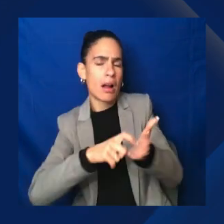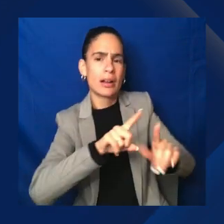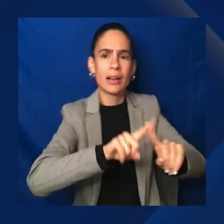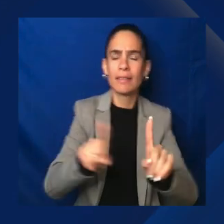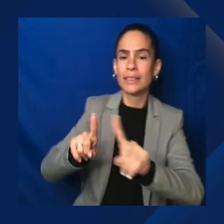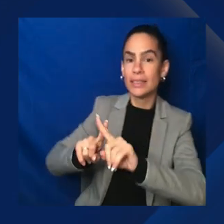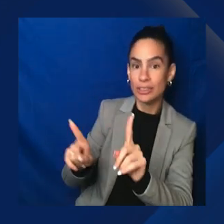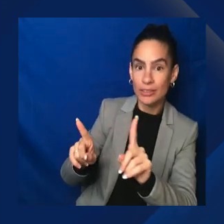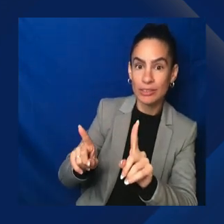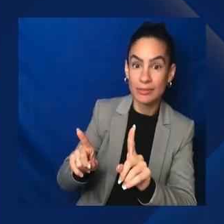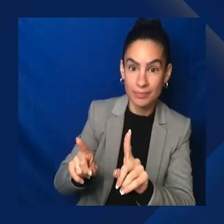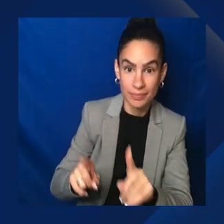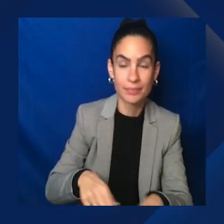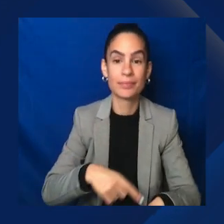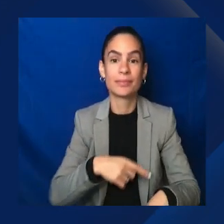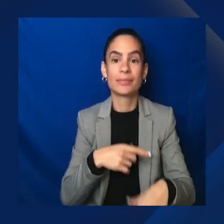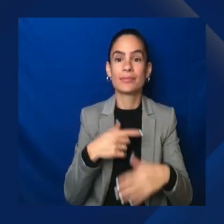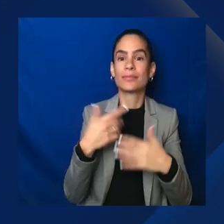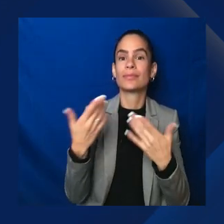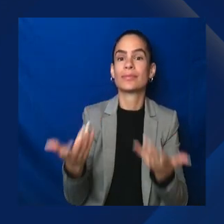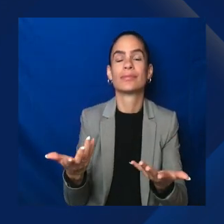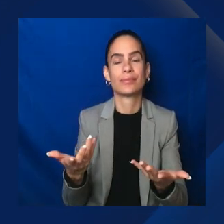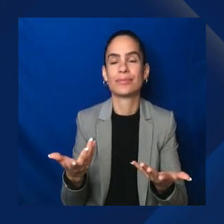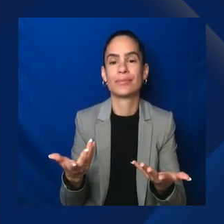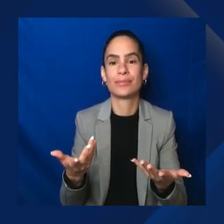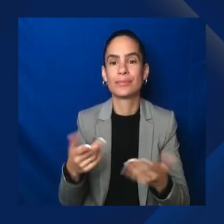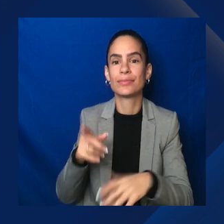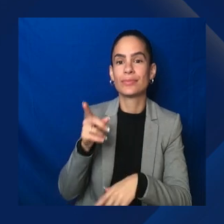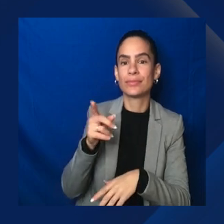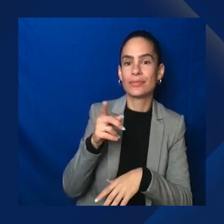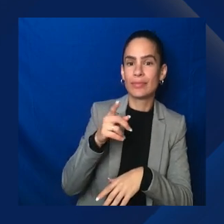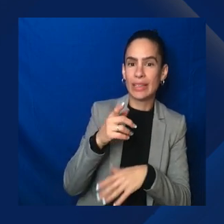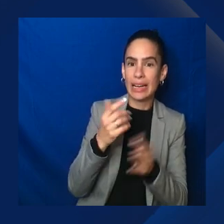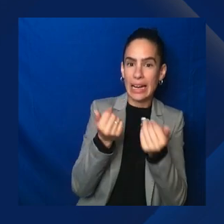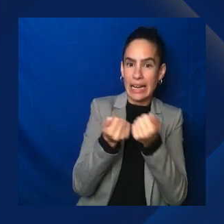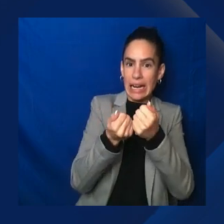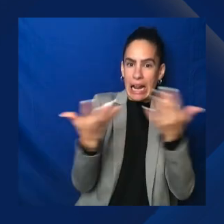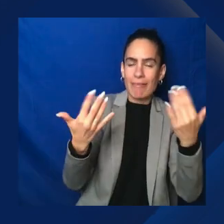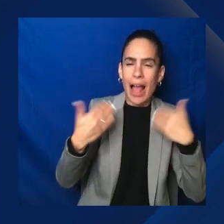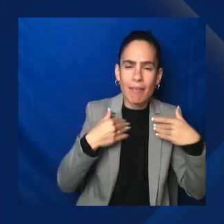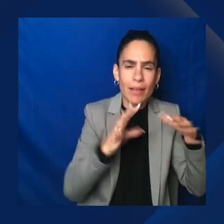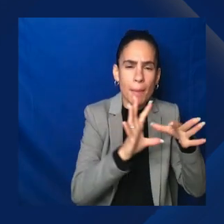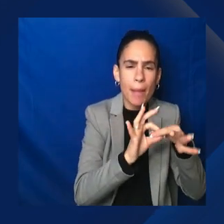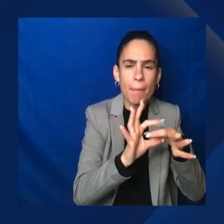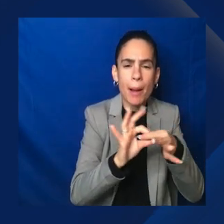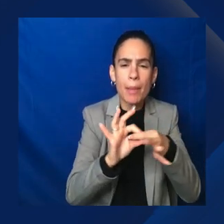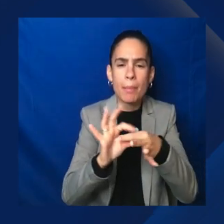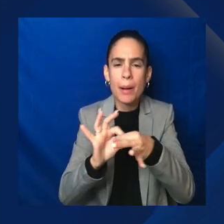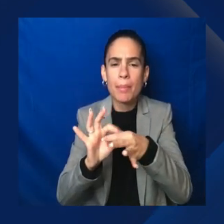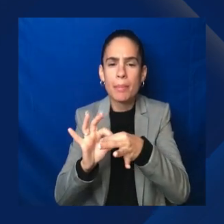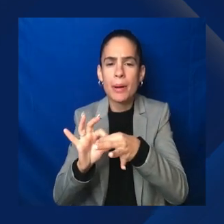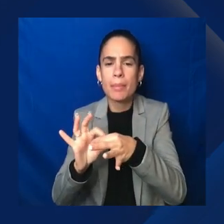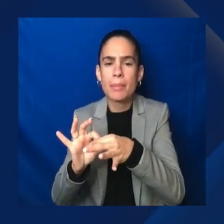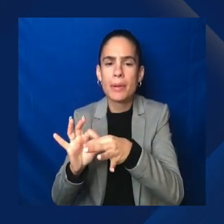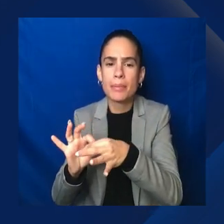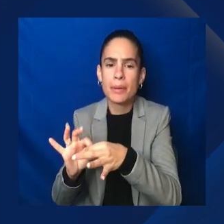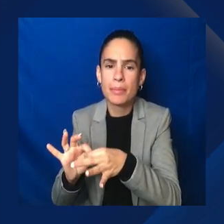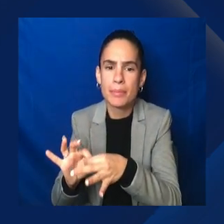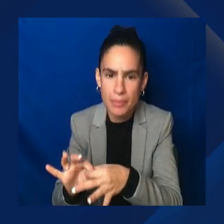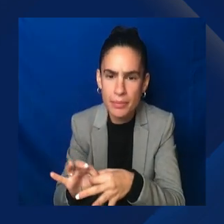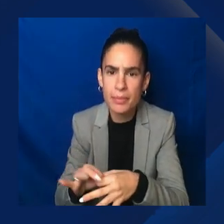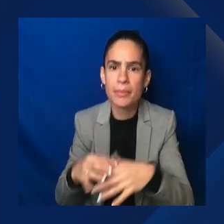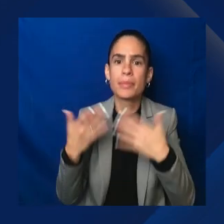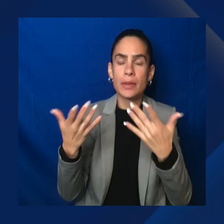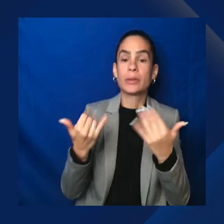And it's just a whole entire connected piece, I feel like. So what we're talking about today is just a